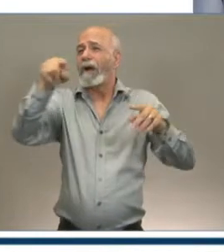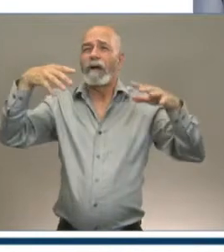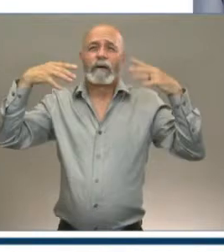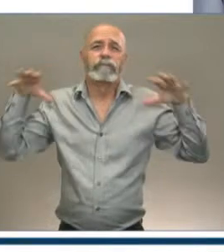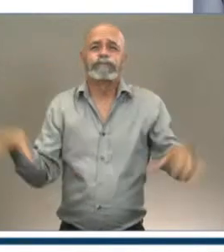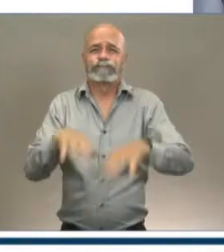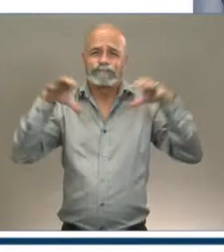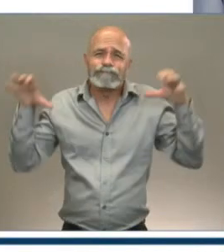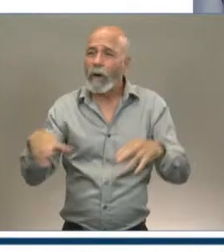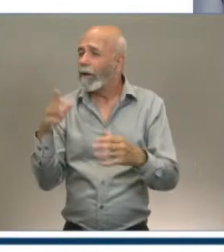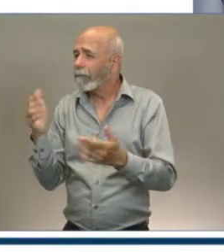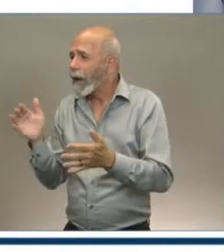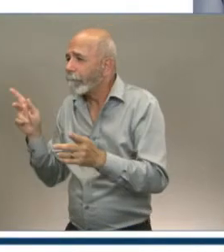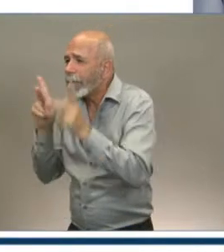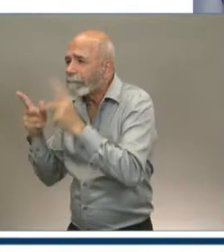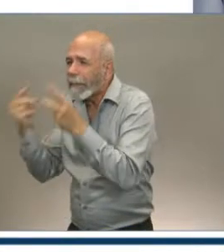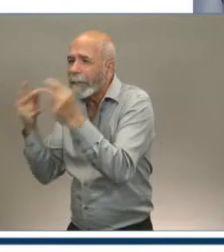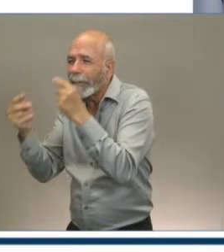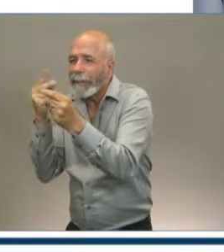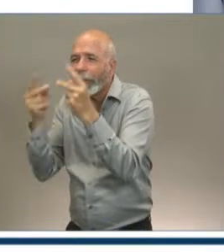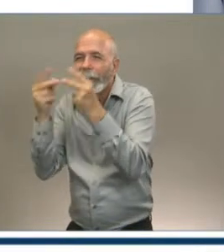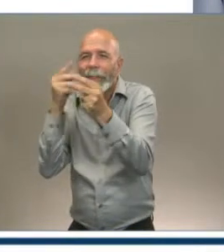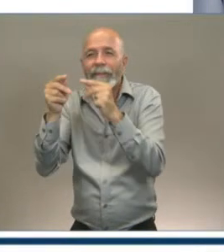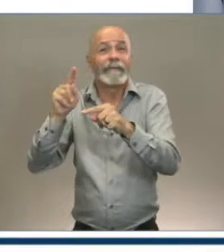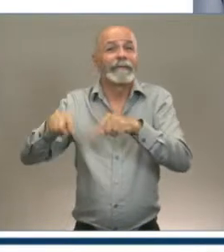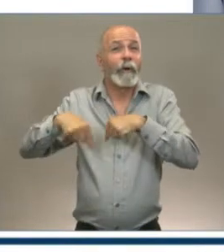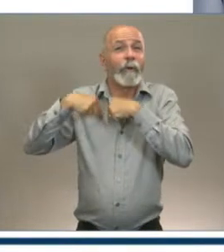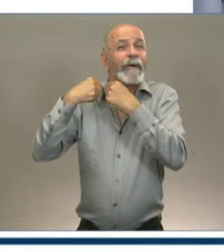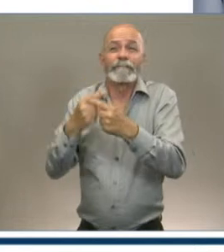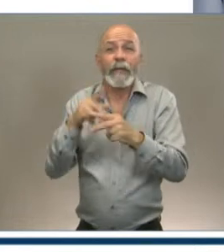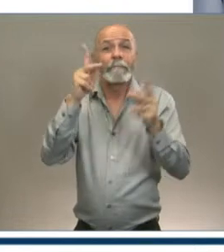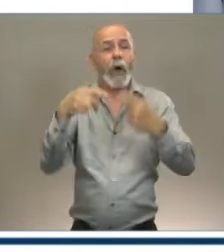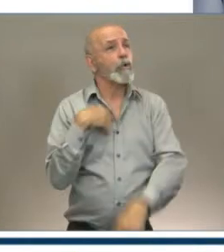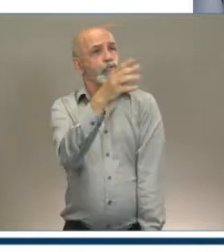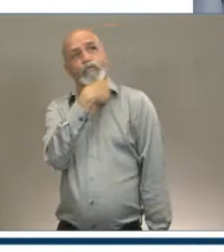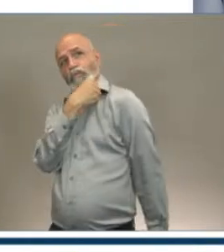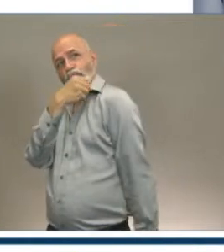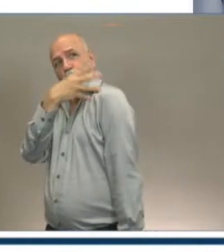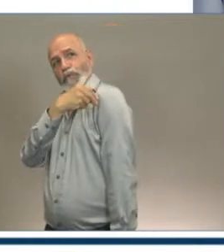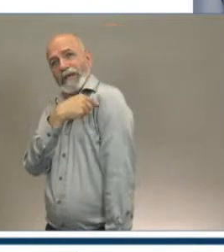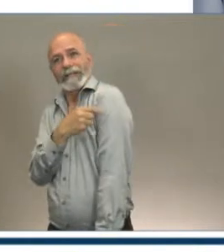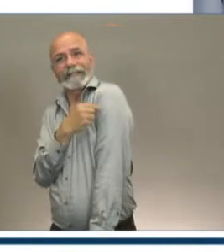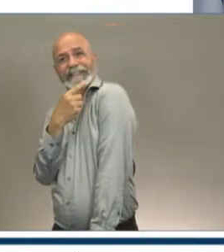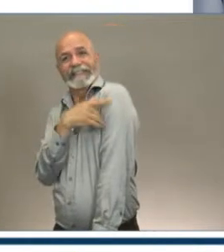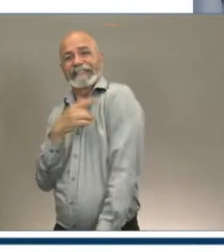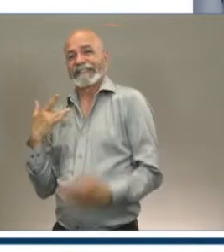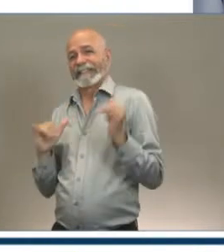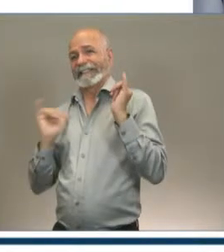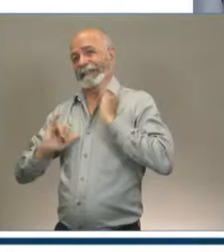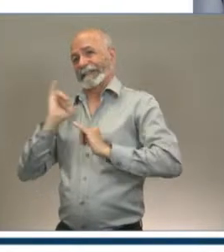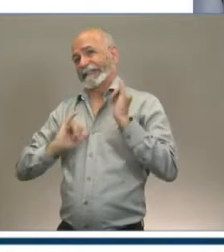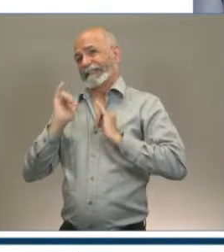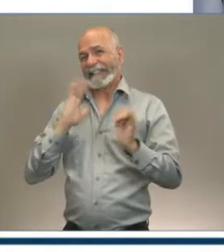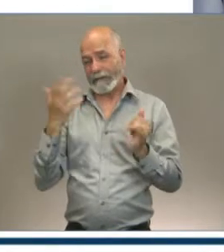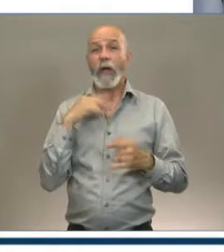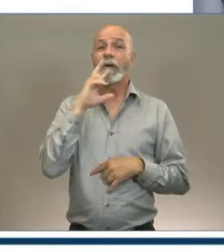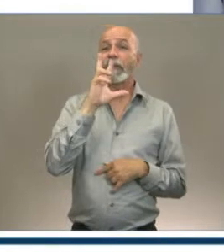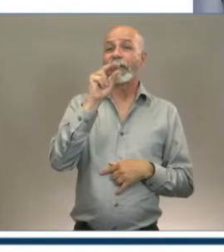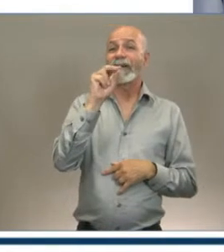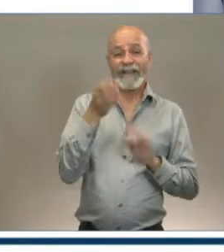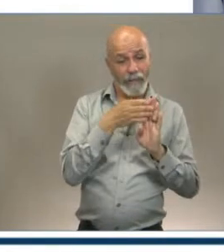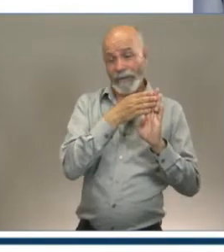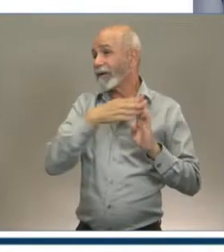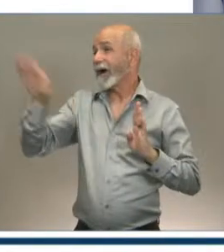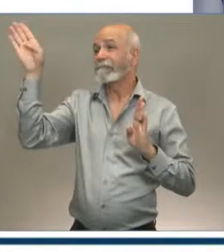out the vaccines and those that are getting their vaccine. We opened up to 30 and up on Monday. We plan to open up again later this week, and then